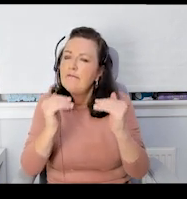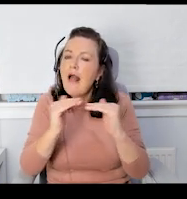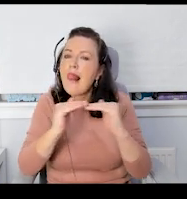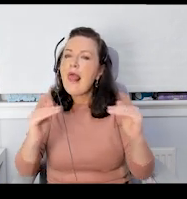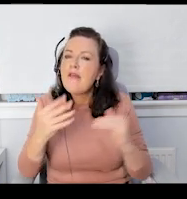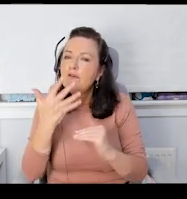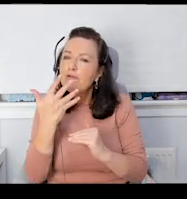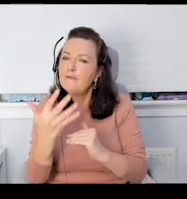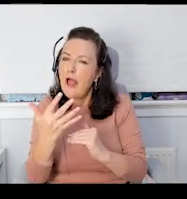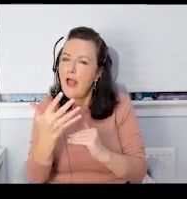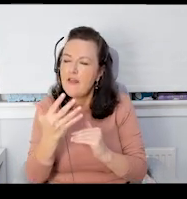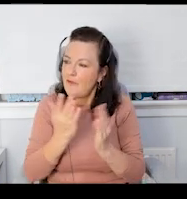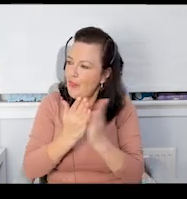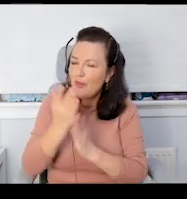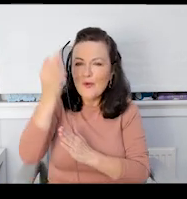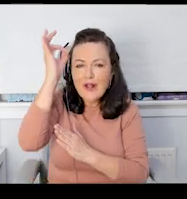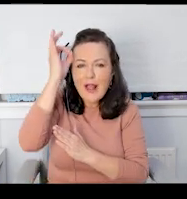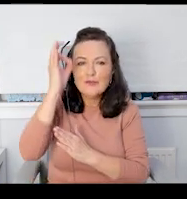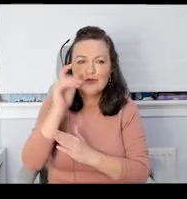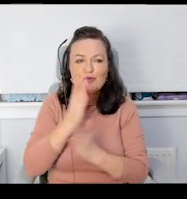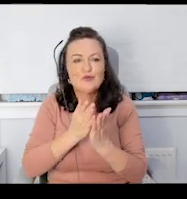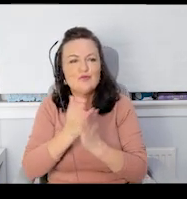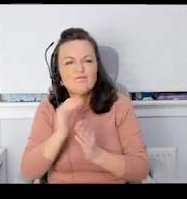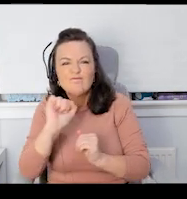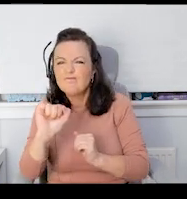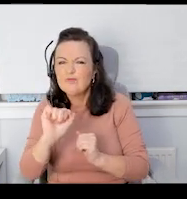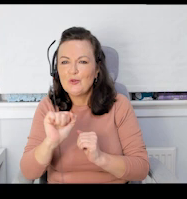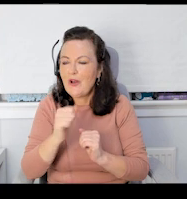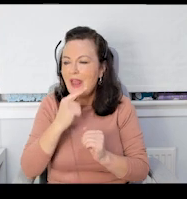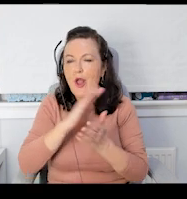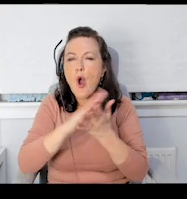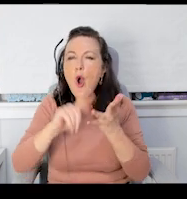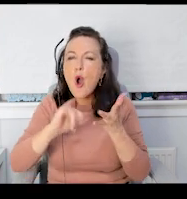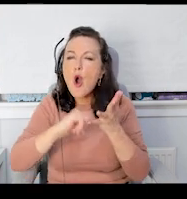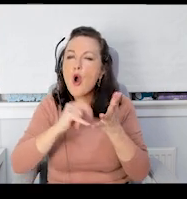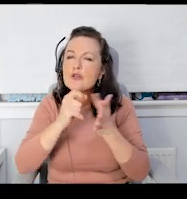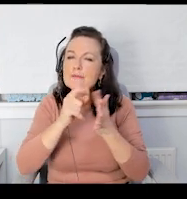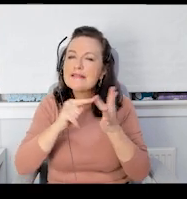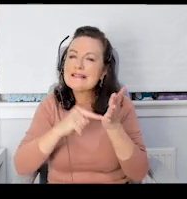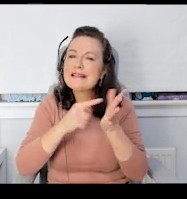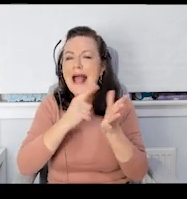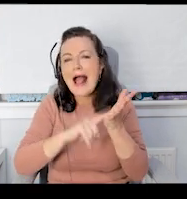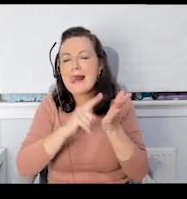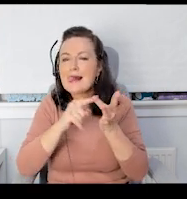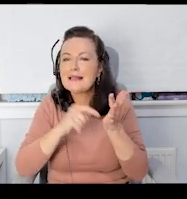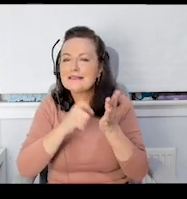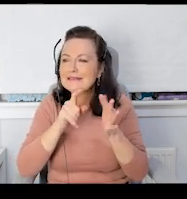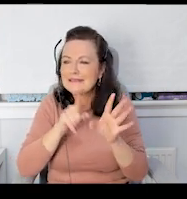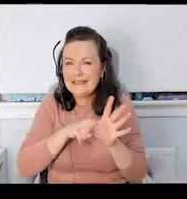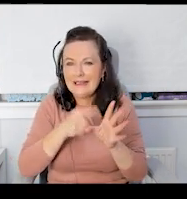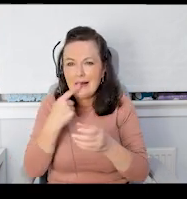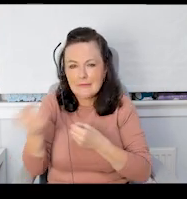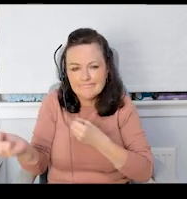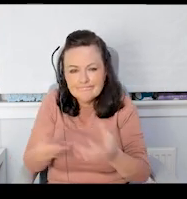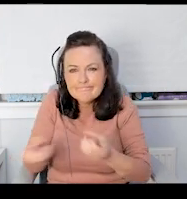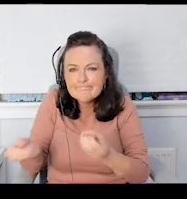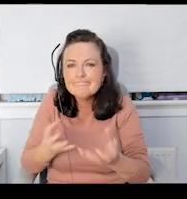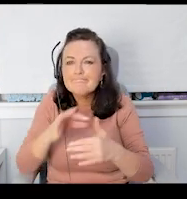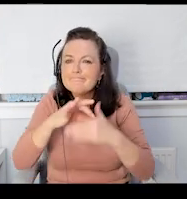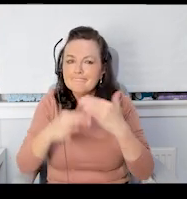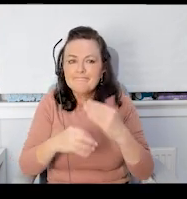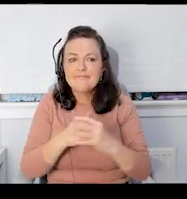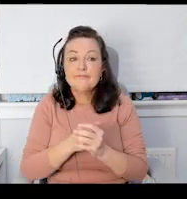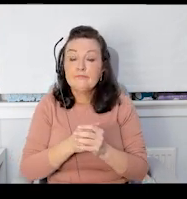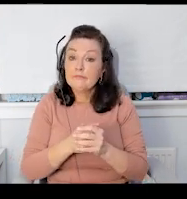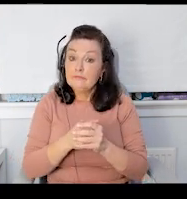and hospitality in some local authority areas. Foundation apprenticeship can help with progression onto a modern or a graduate